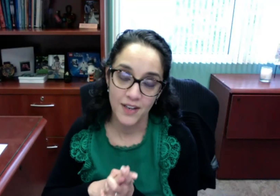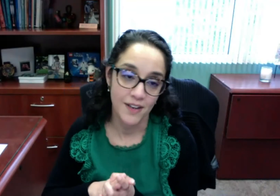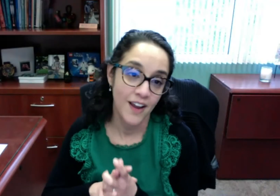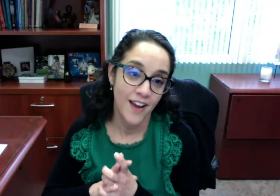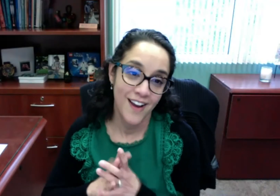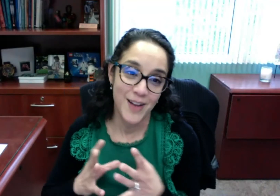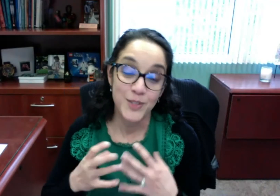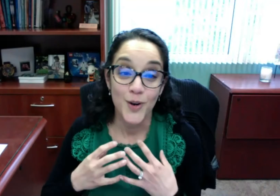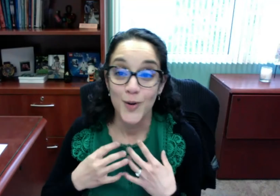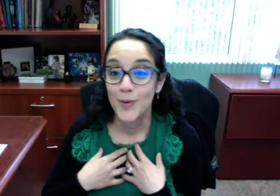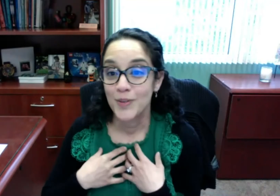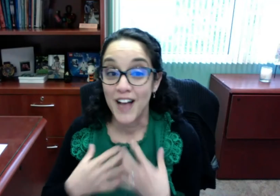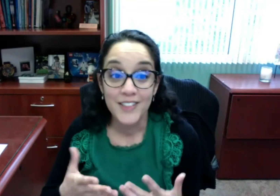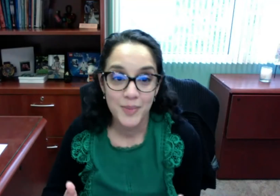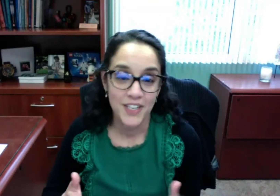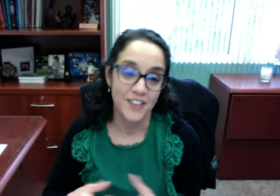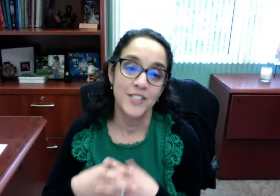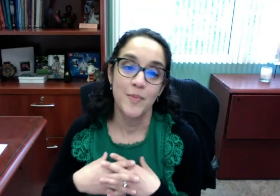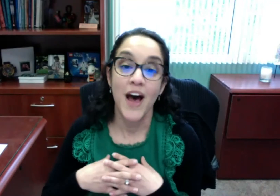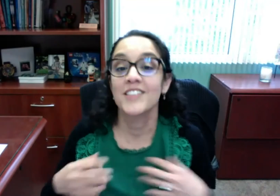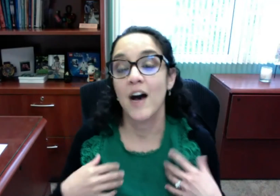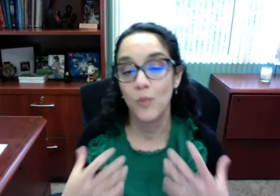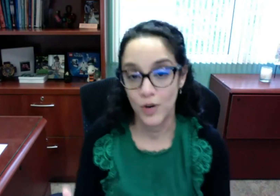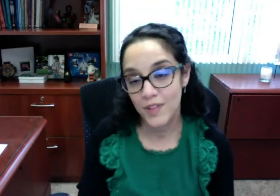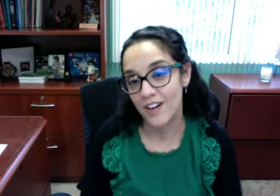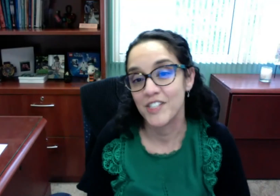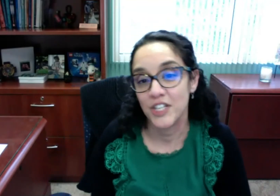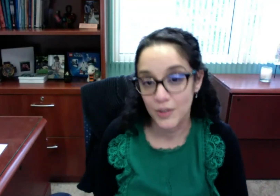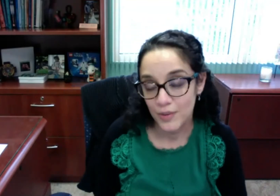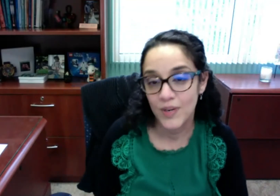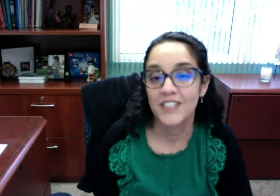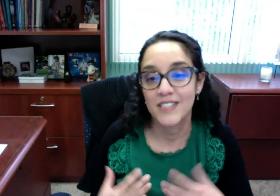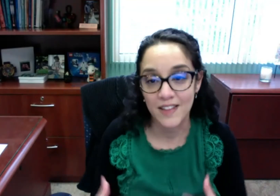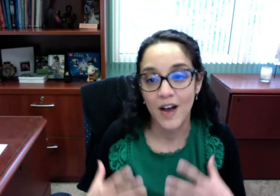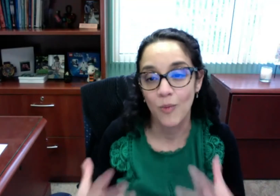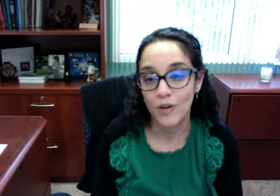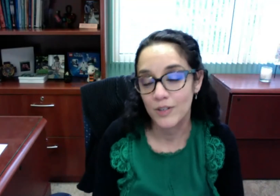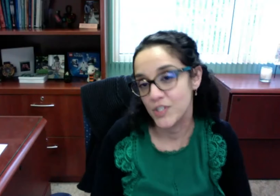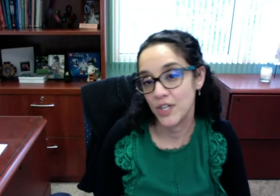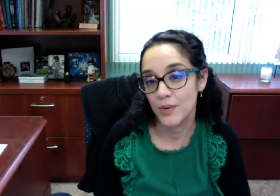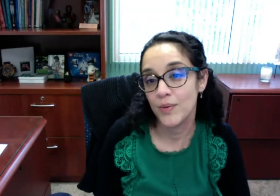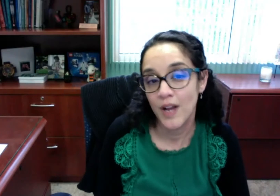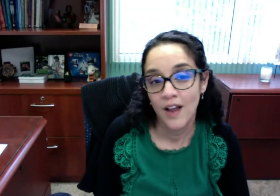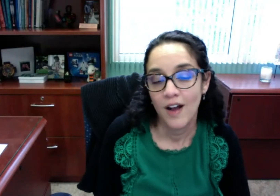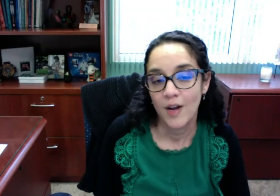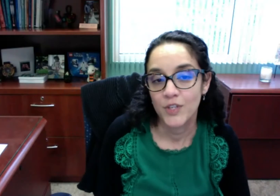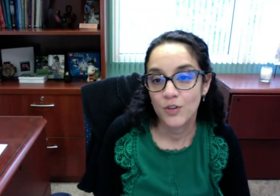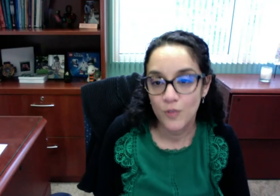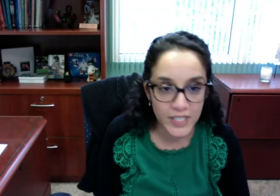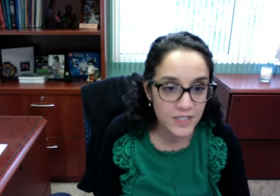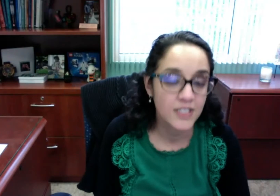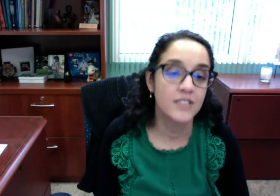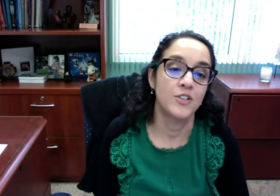me. And I'm so glad to be here to pass that warmth on to you and extend that welcome to you.